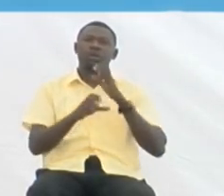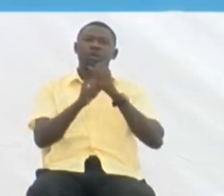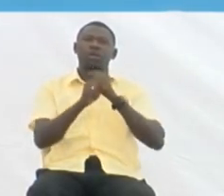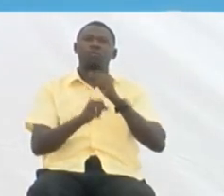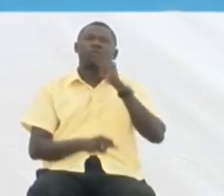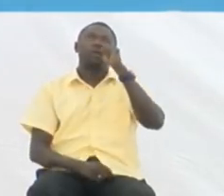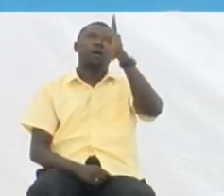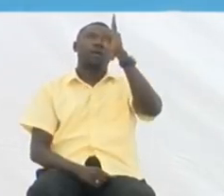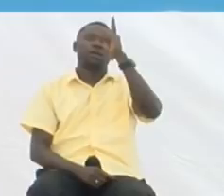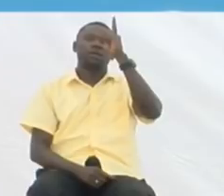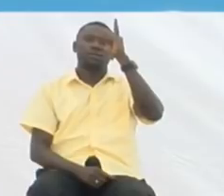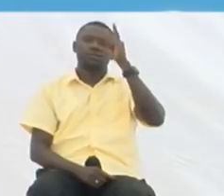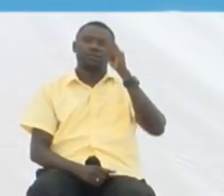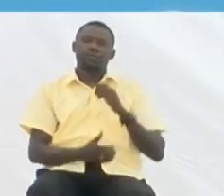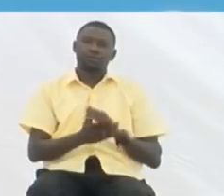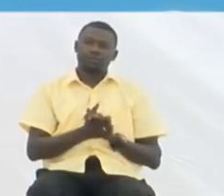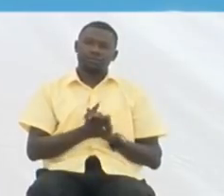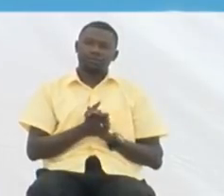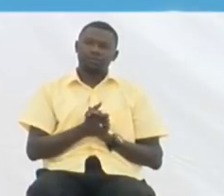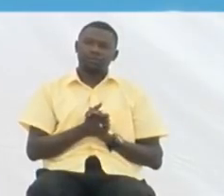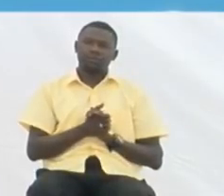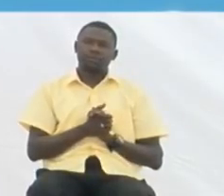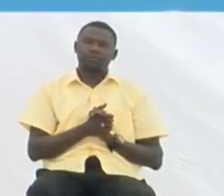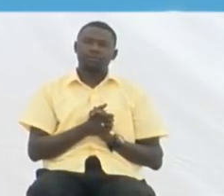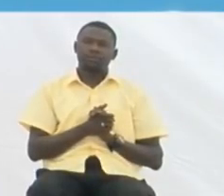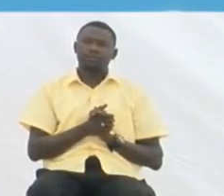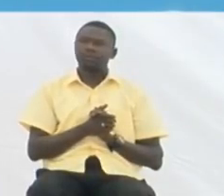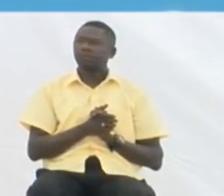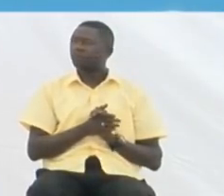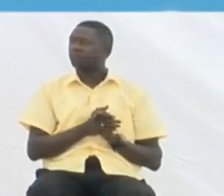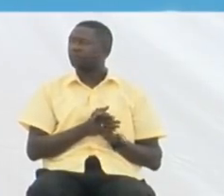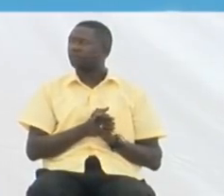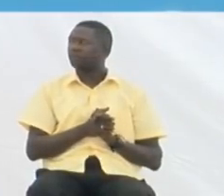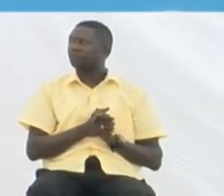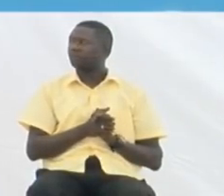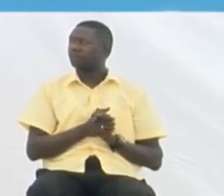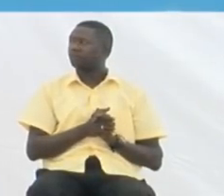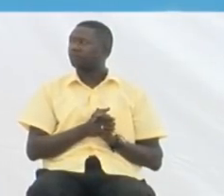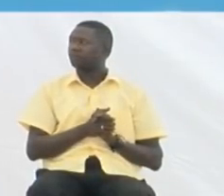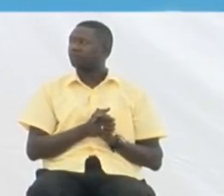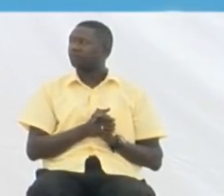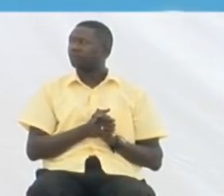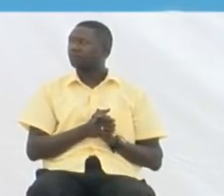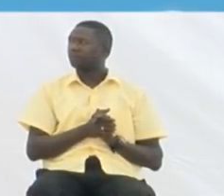ale ndema. Allo mari mari man sha ta la ndema.